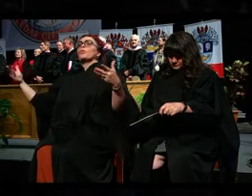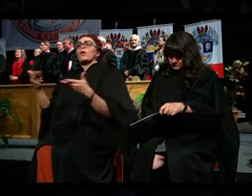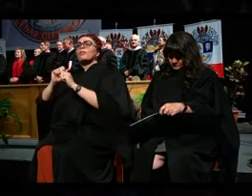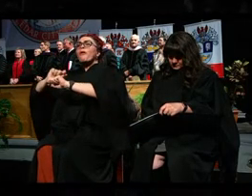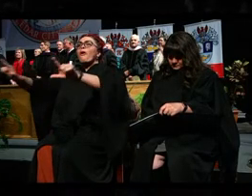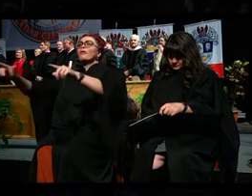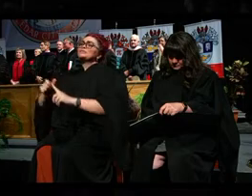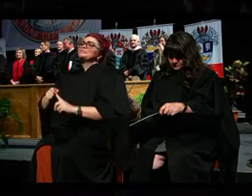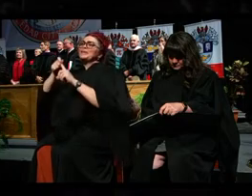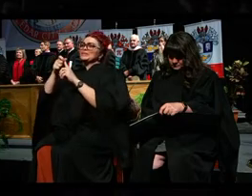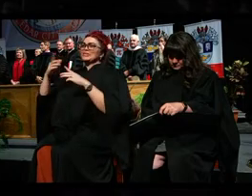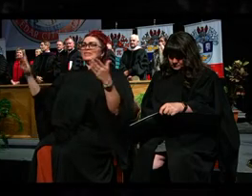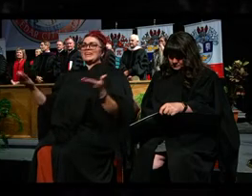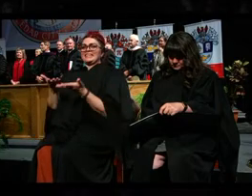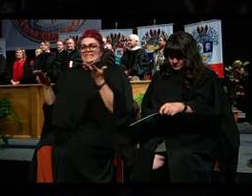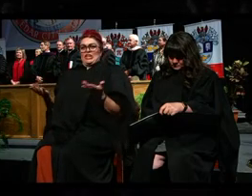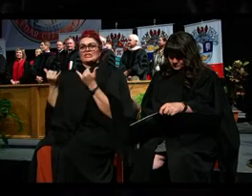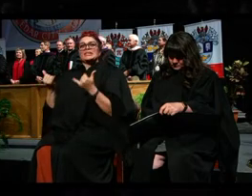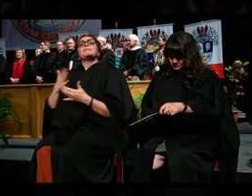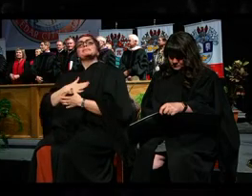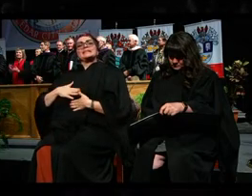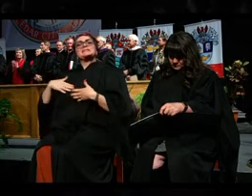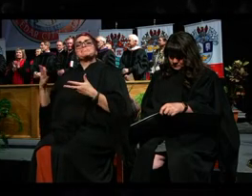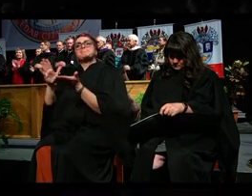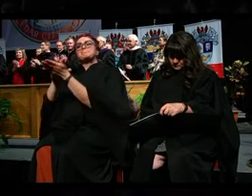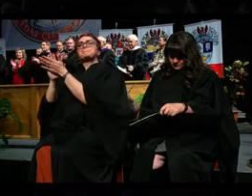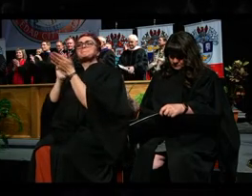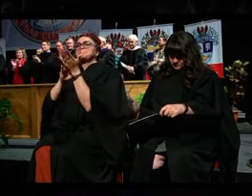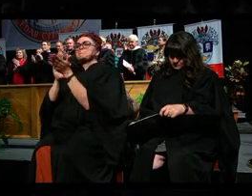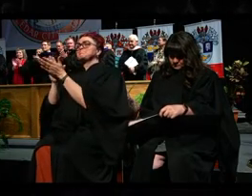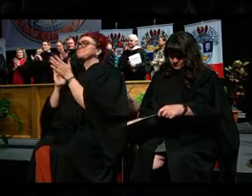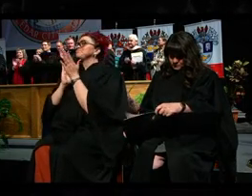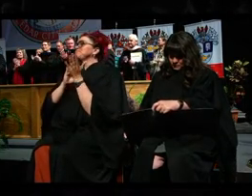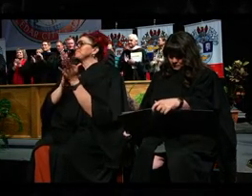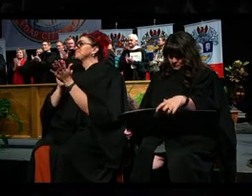17th presidential inauguration ceremony.